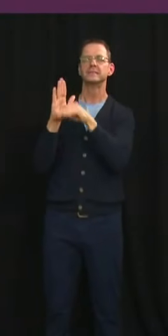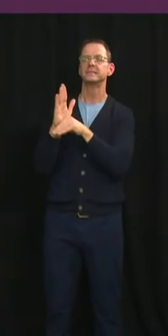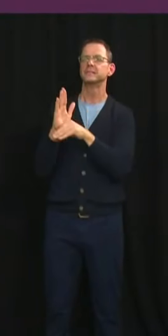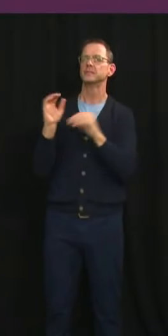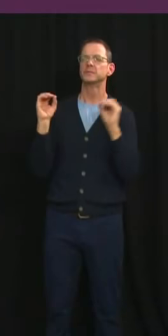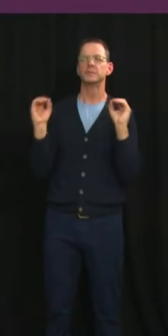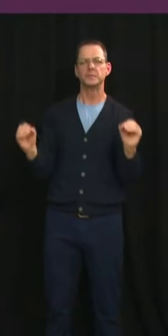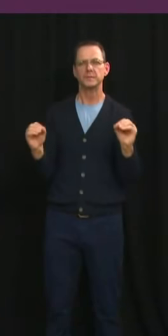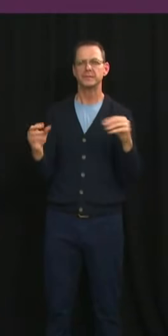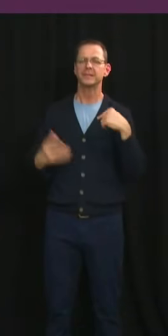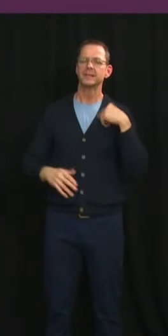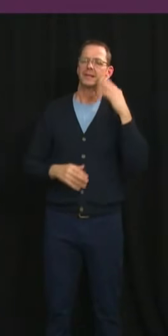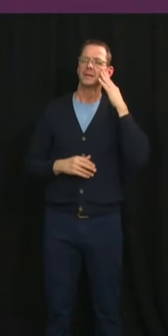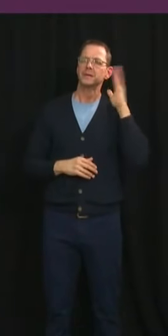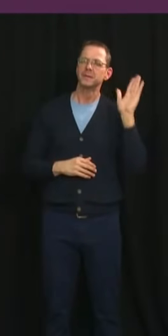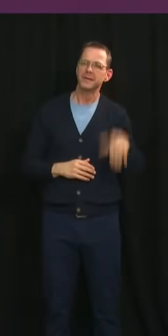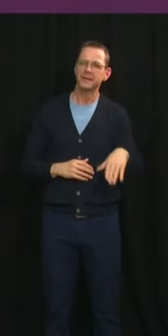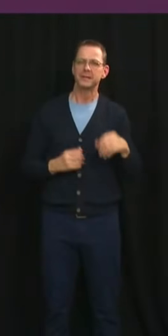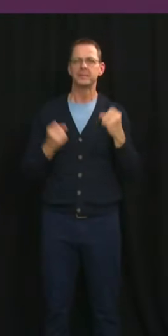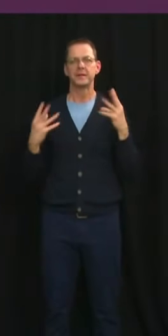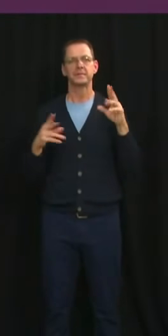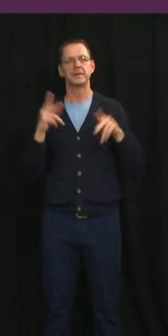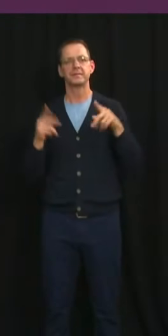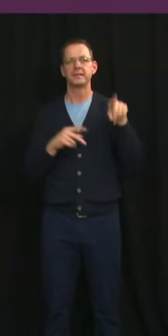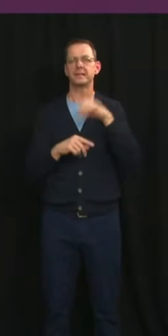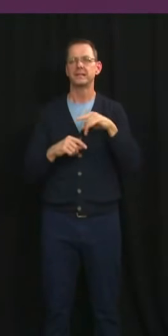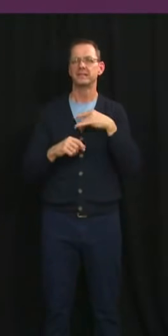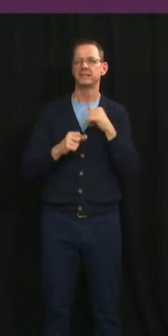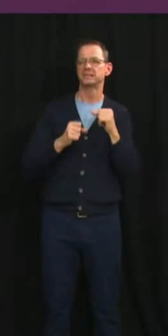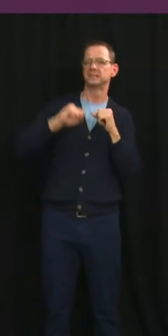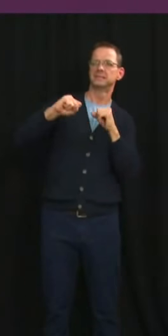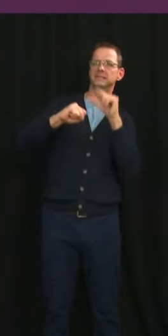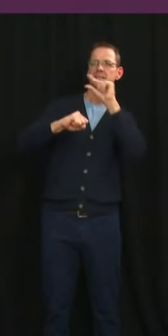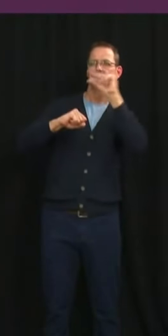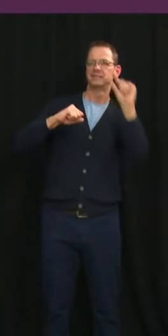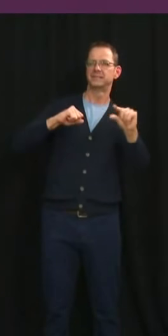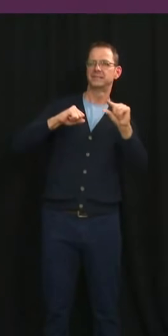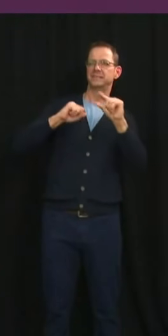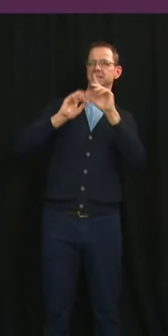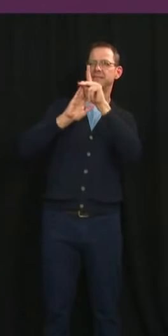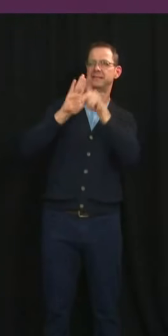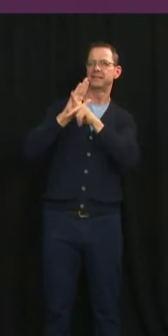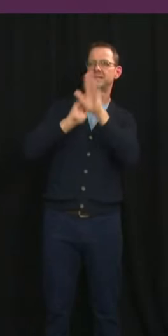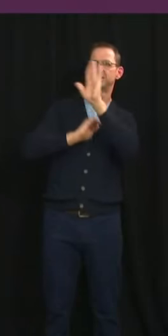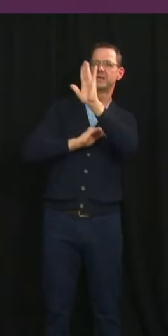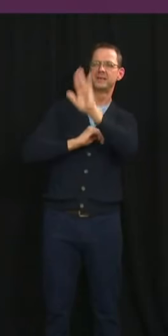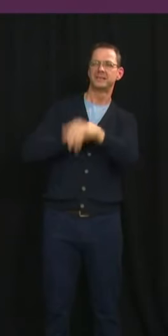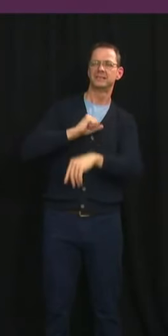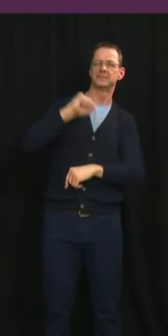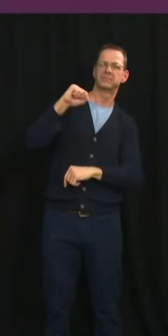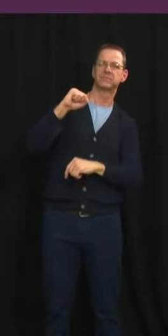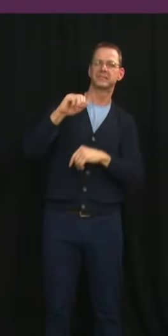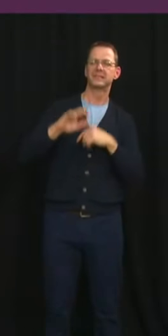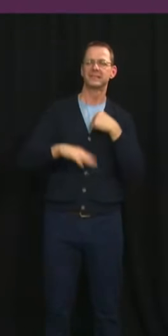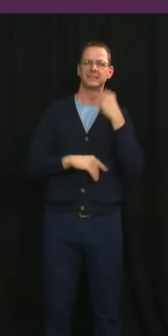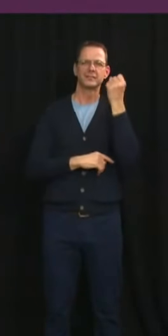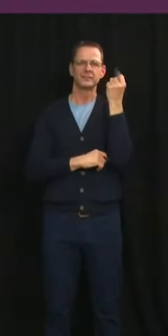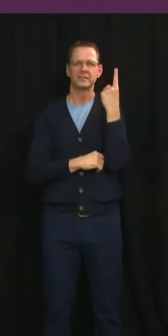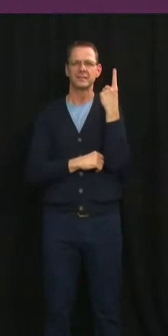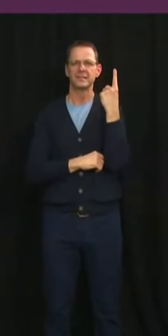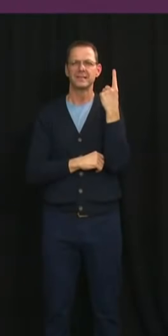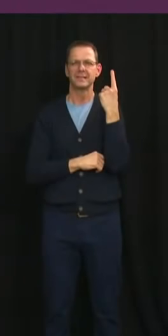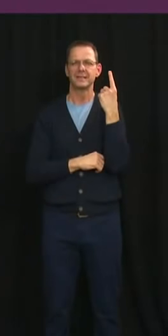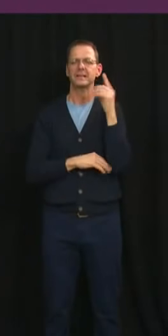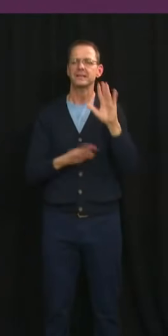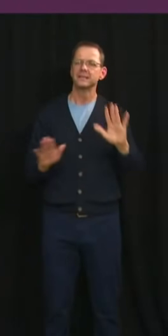skeptical about government policies that impair those freedoms. So I embrace a diversity of views